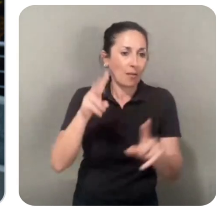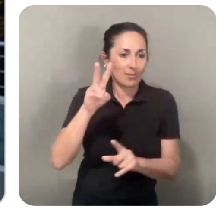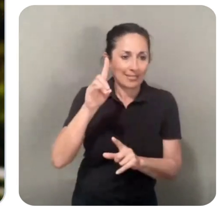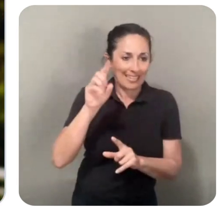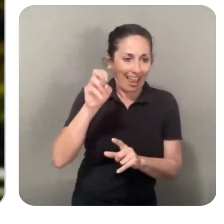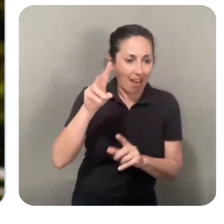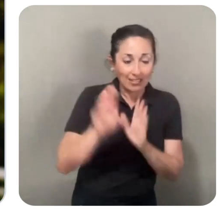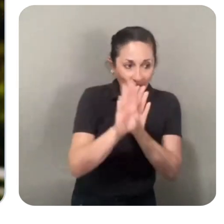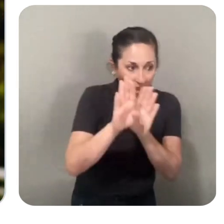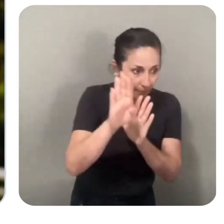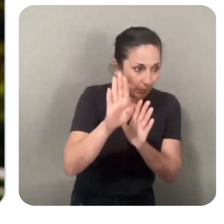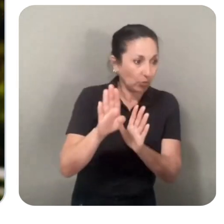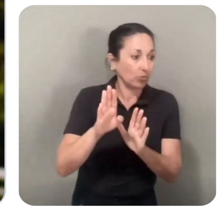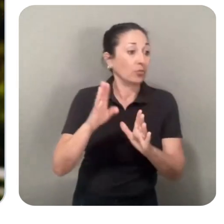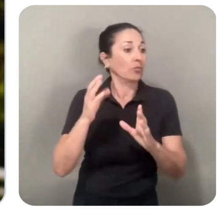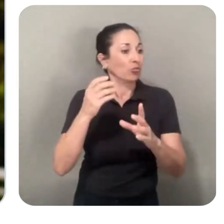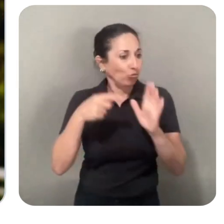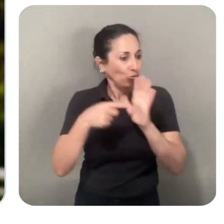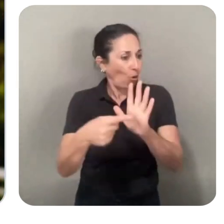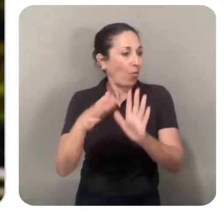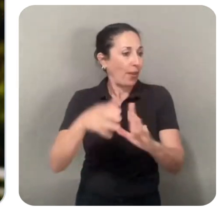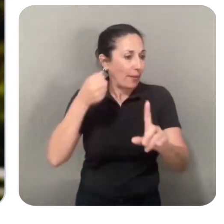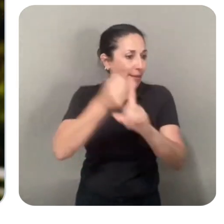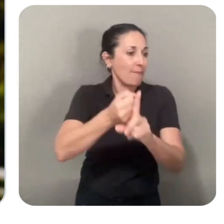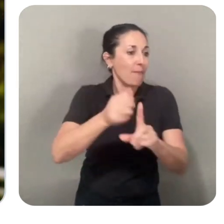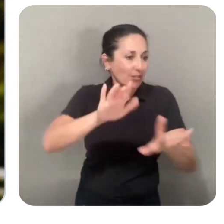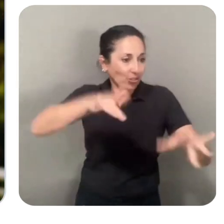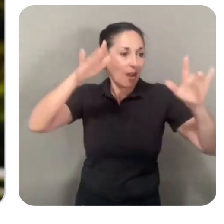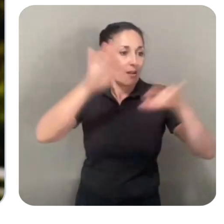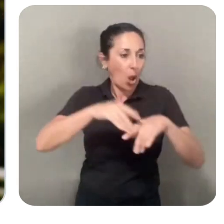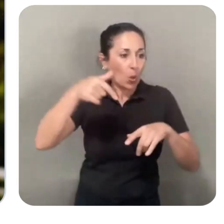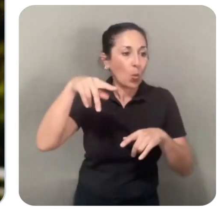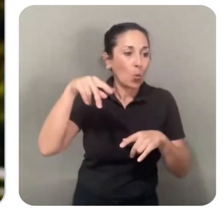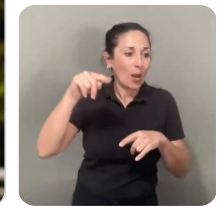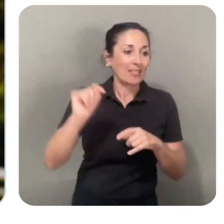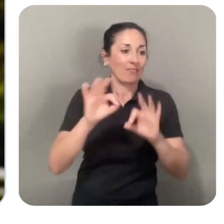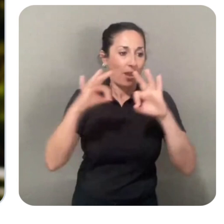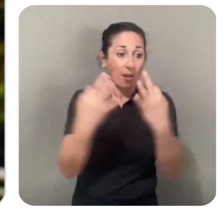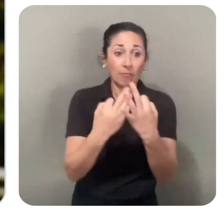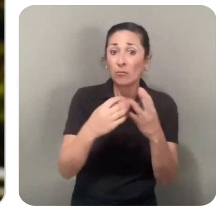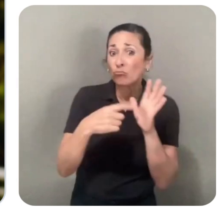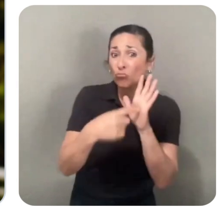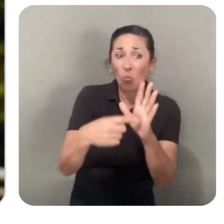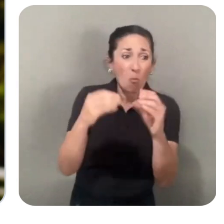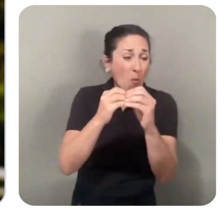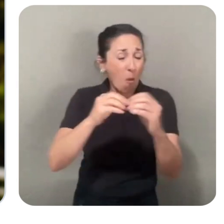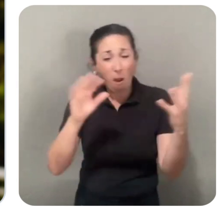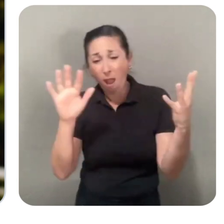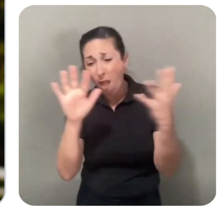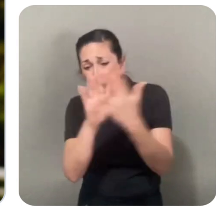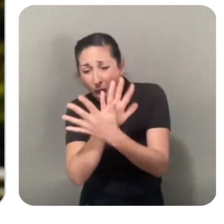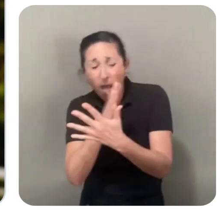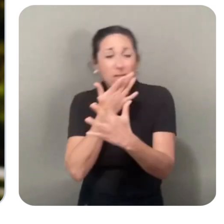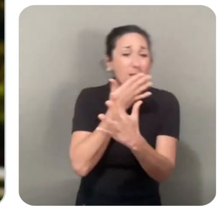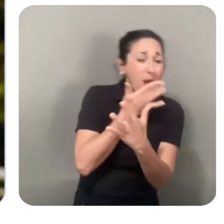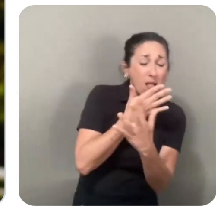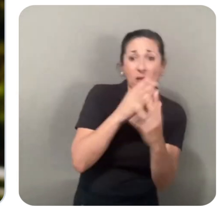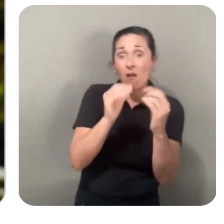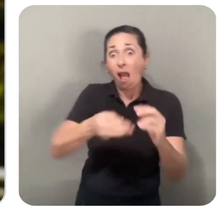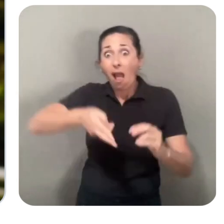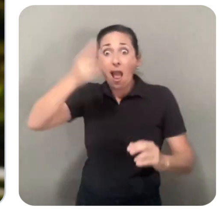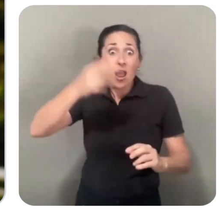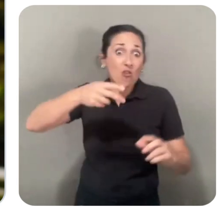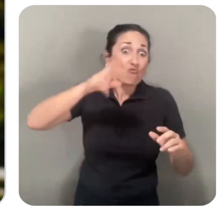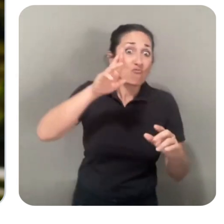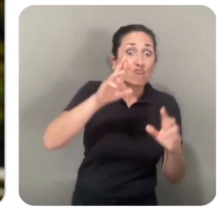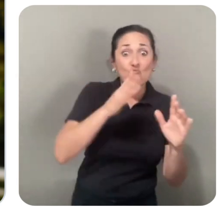family. These devices give you more of everything: more computation, more shader complexity, higher texture resolution,